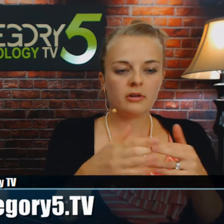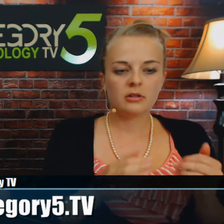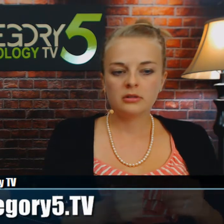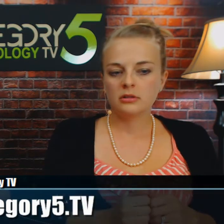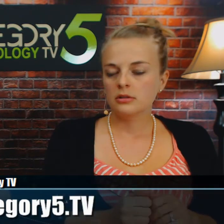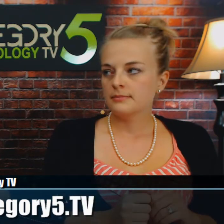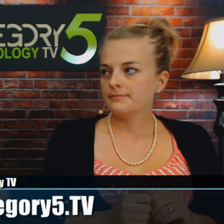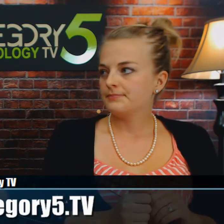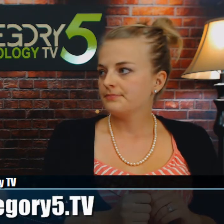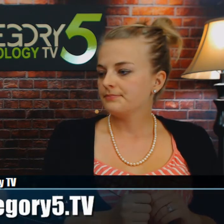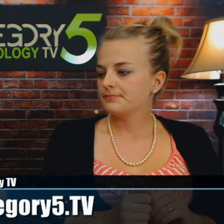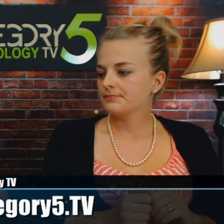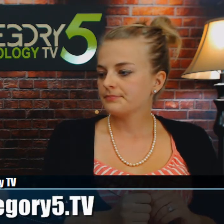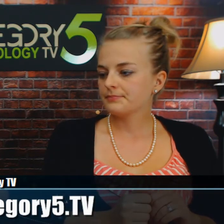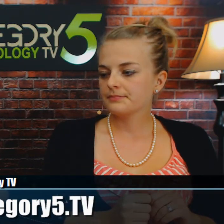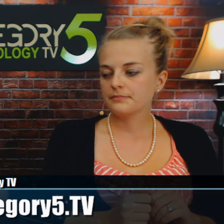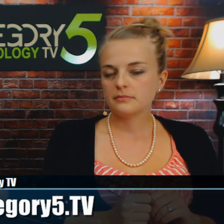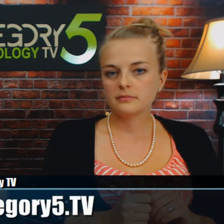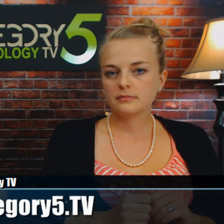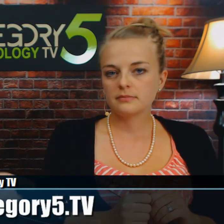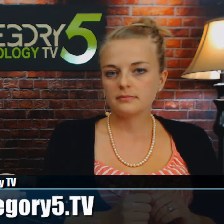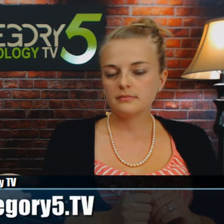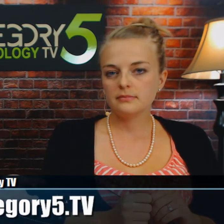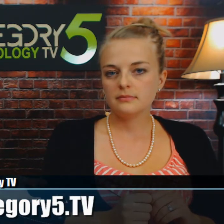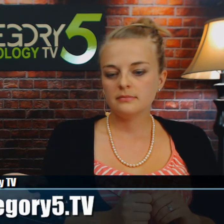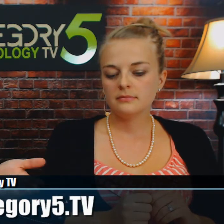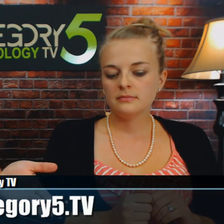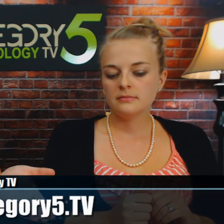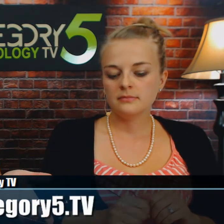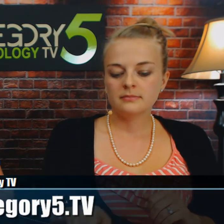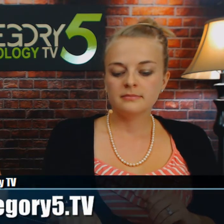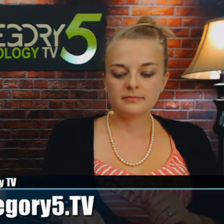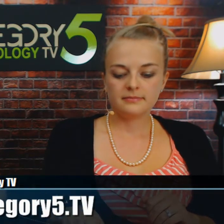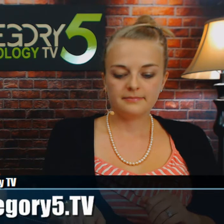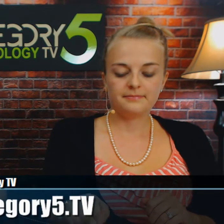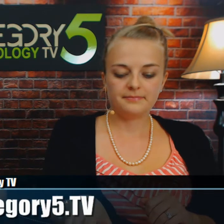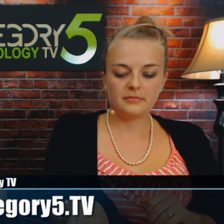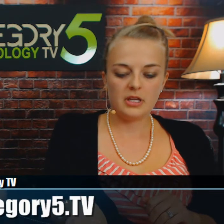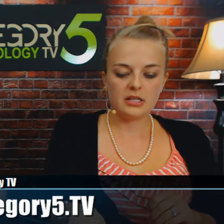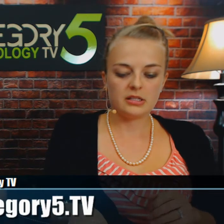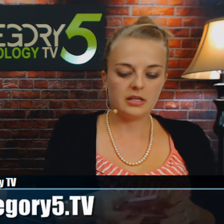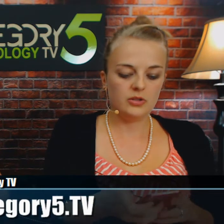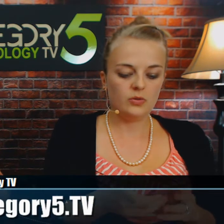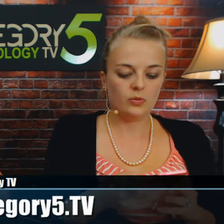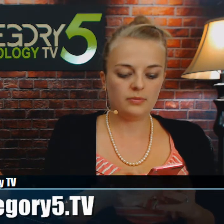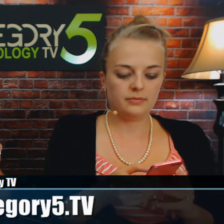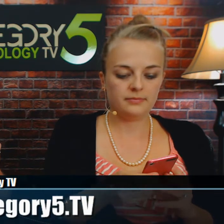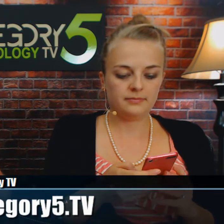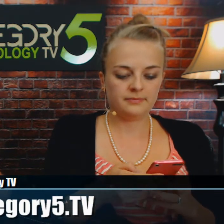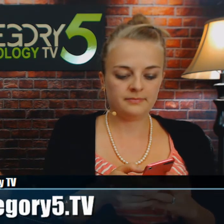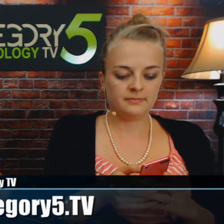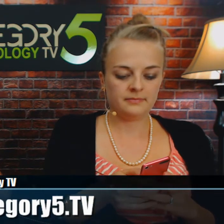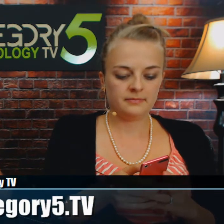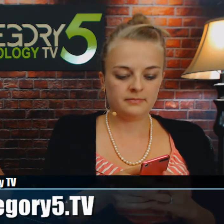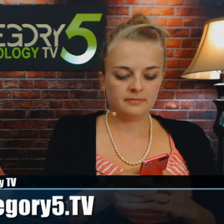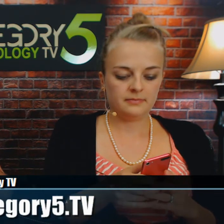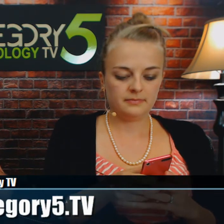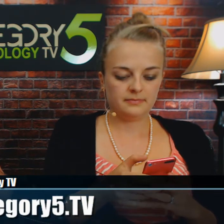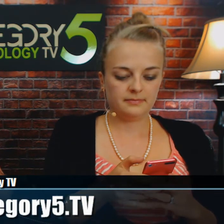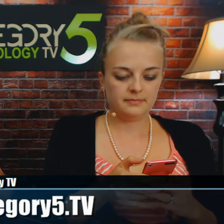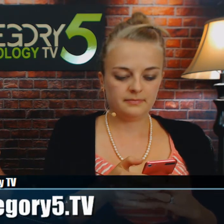you know, the various different Apple devices. And the app, do we have the app installed on your iPod, for example?